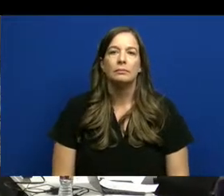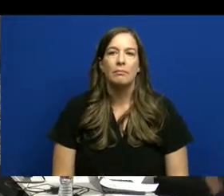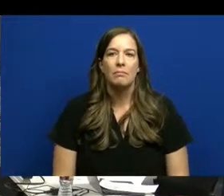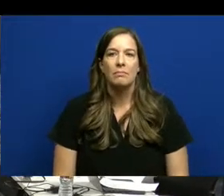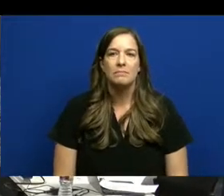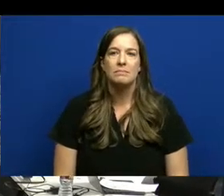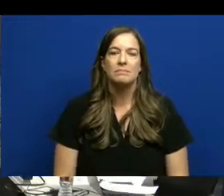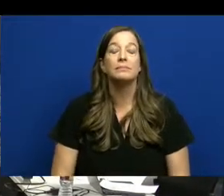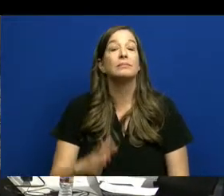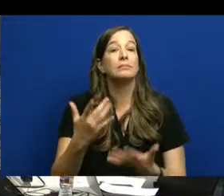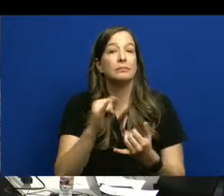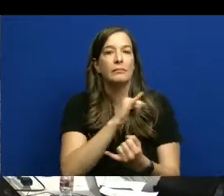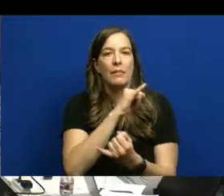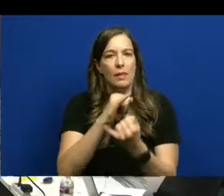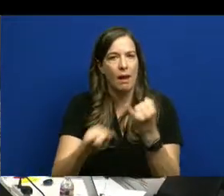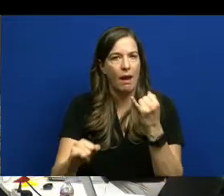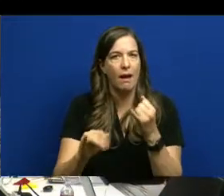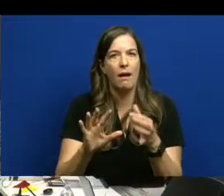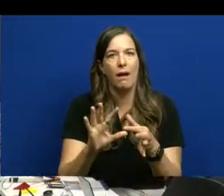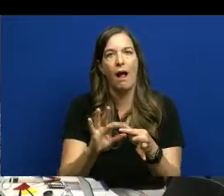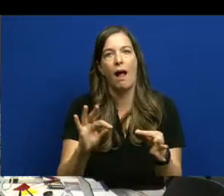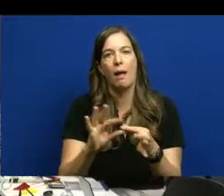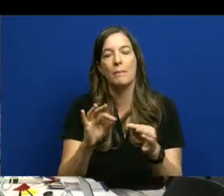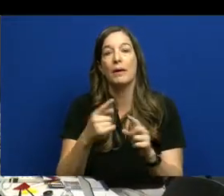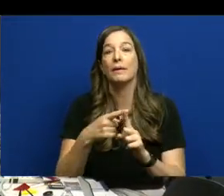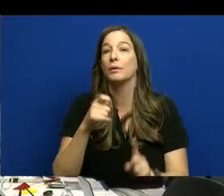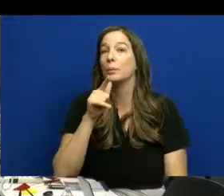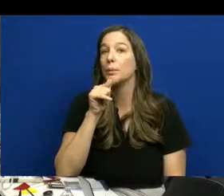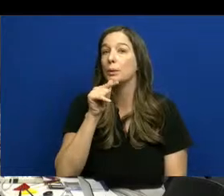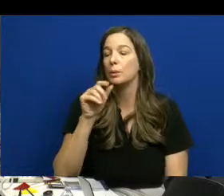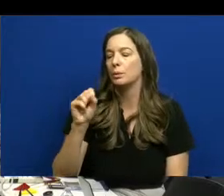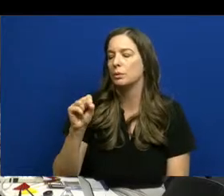Okay, we've got one more final public comment from Sherry Berta.